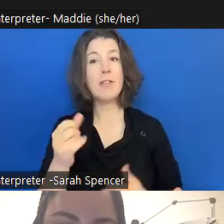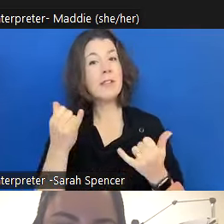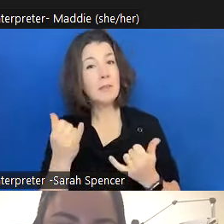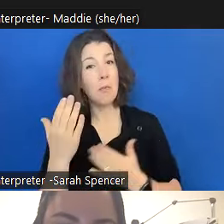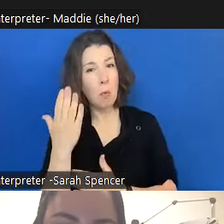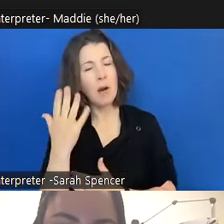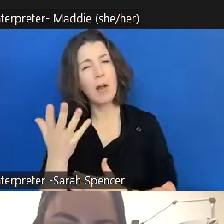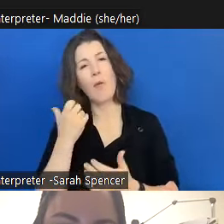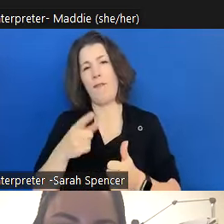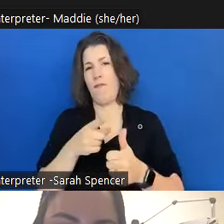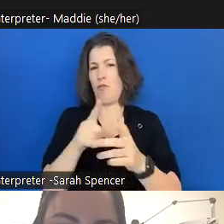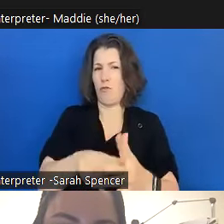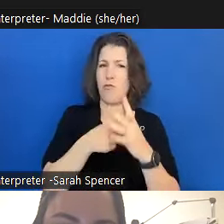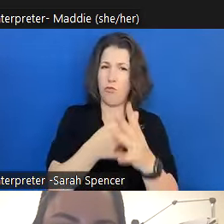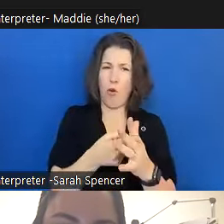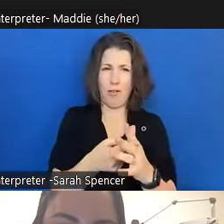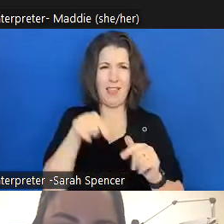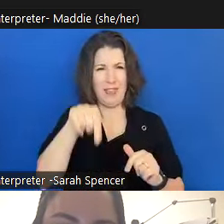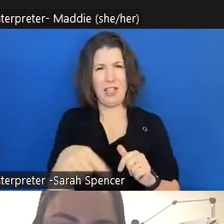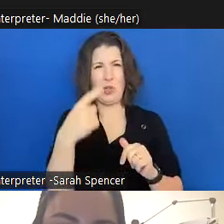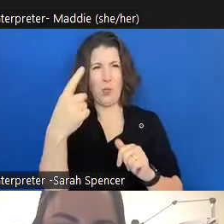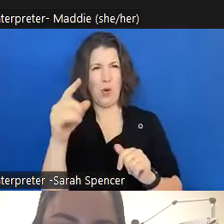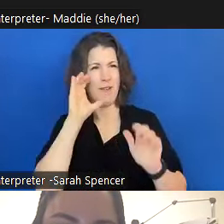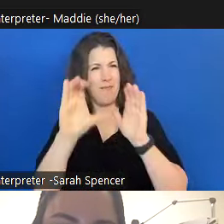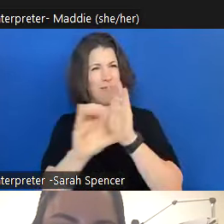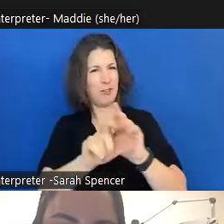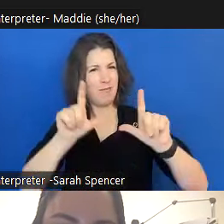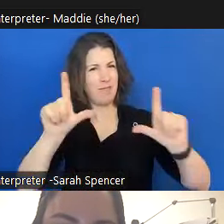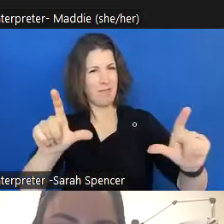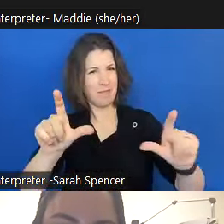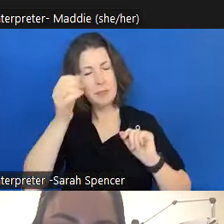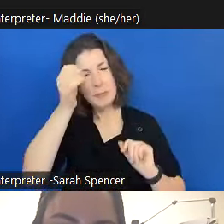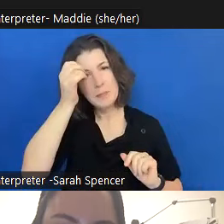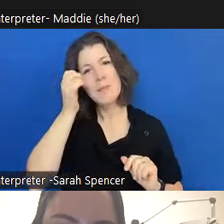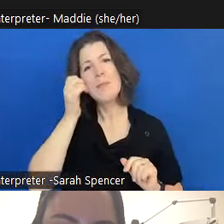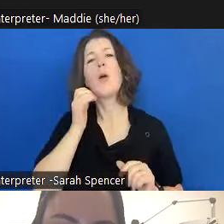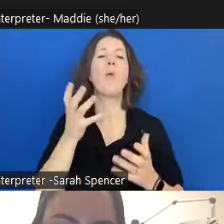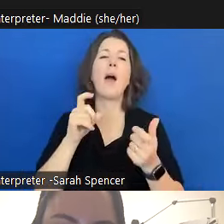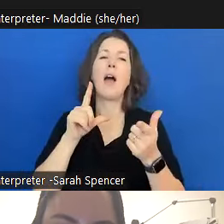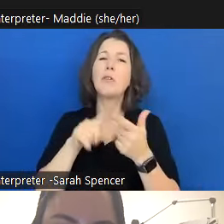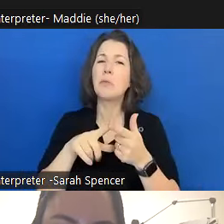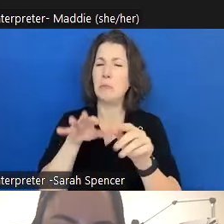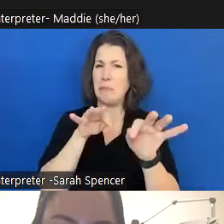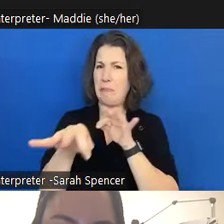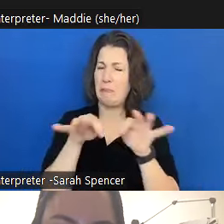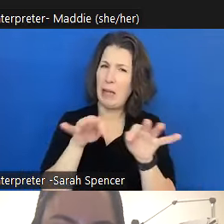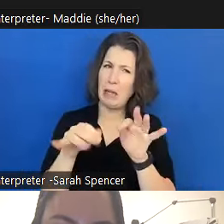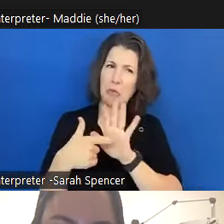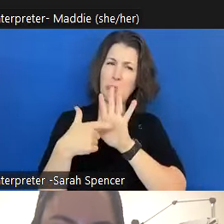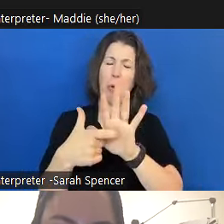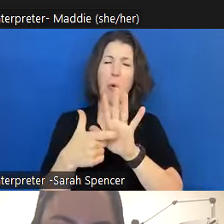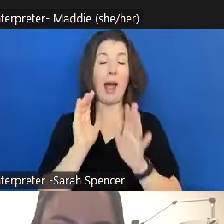first on this one slide to highlight how important our vision